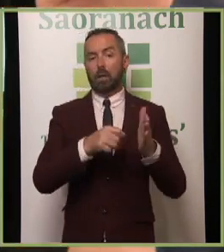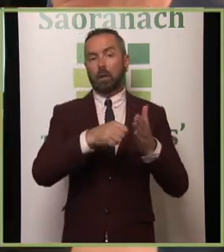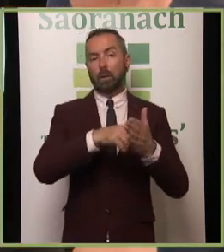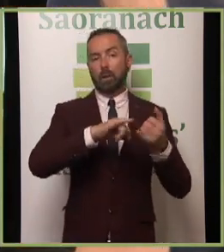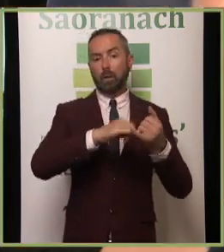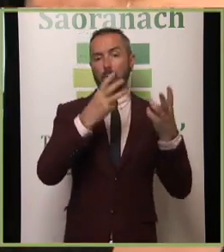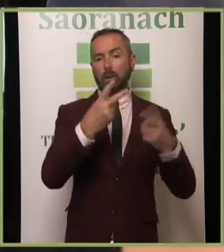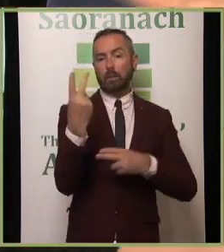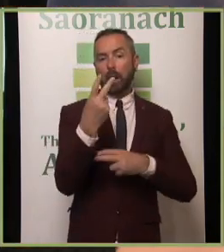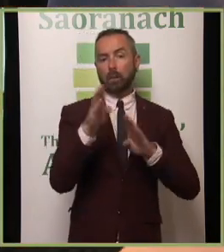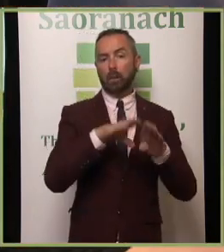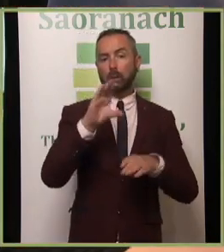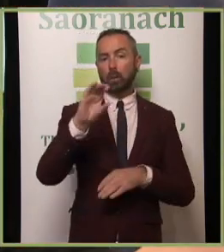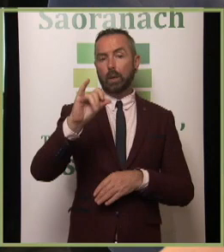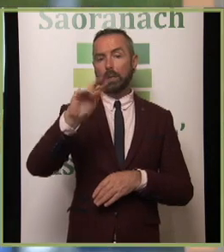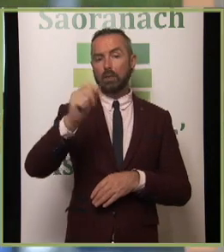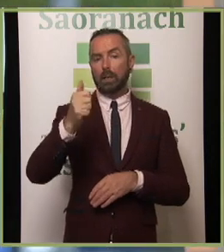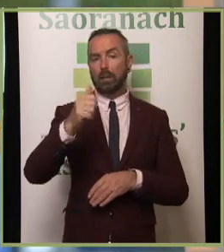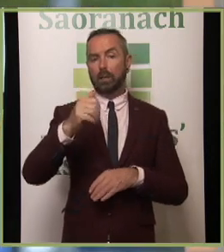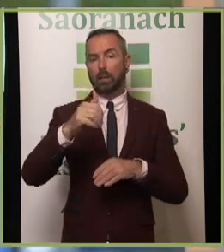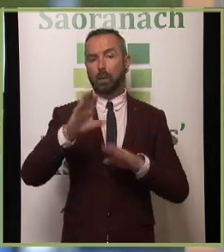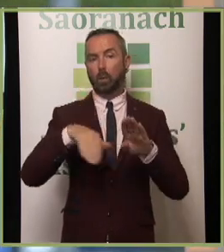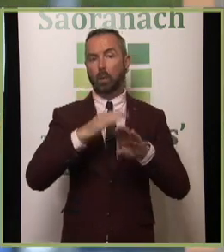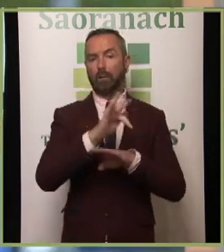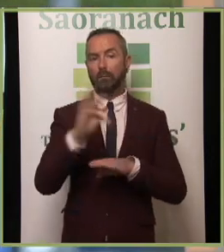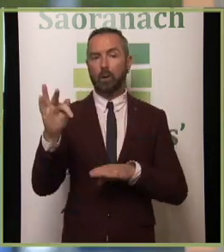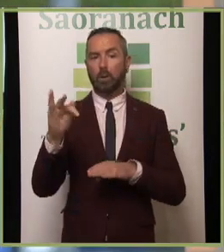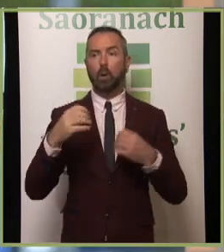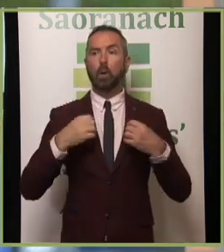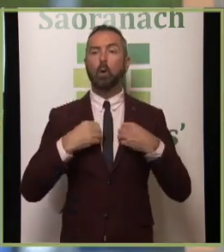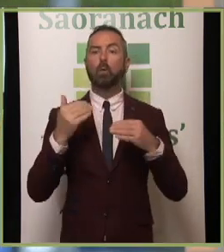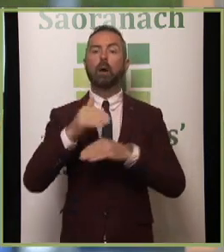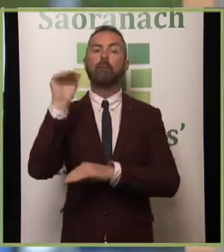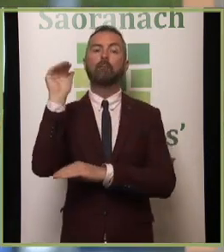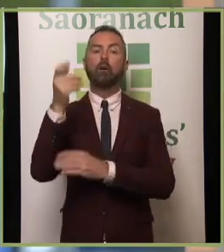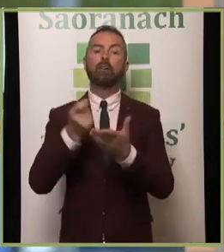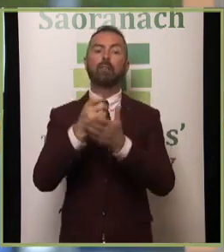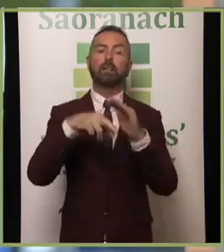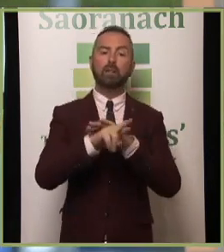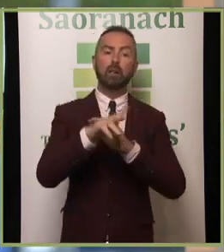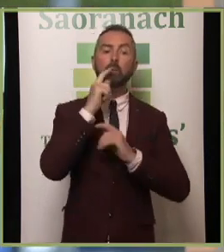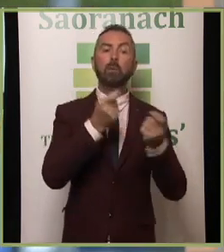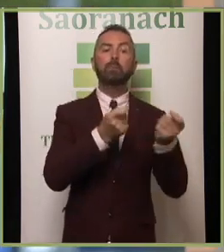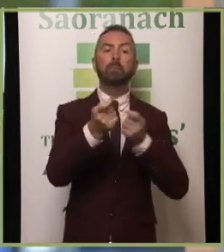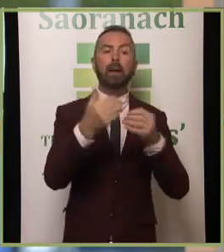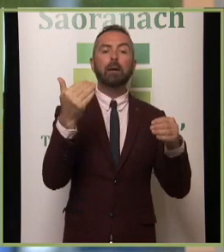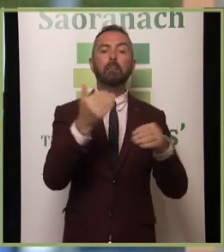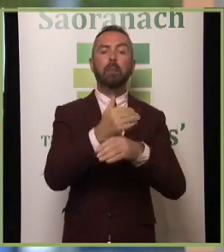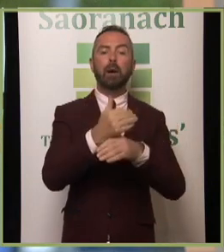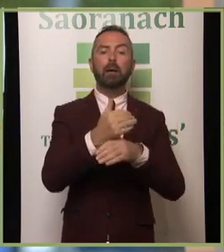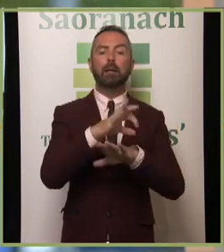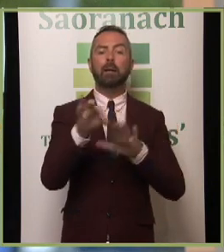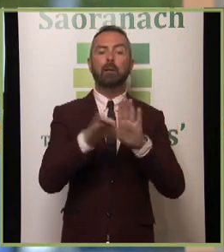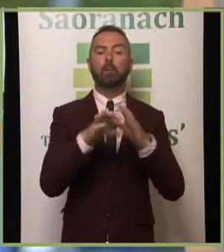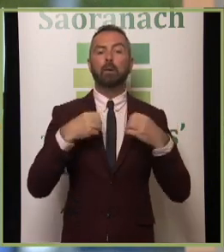is buying this new forestry? It's going to be owned by a foreign investor, but it's going to be managed for that foreign investor by a state-owned